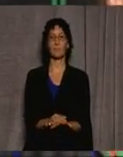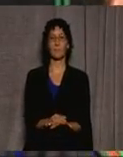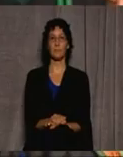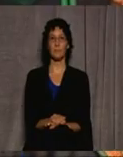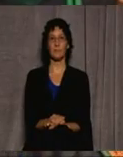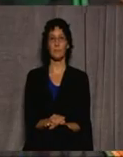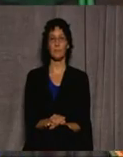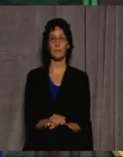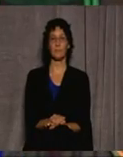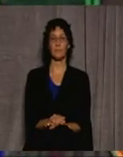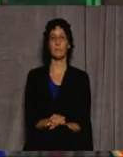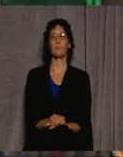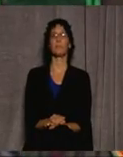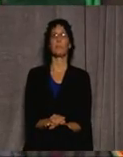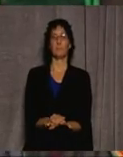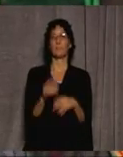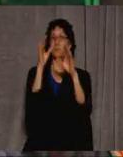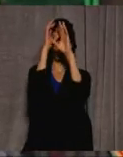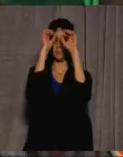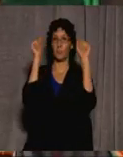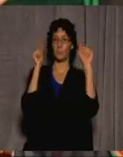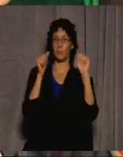Mr. President,